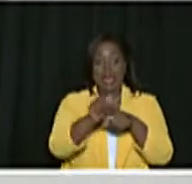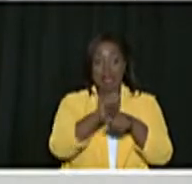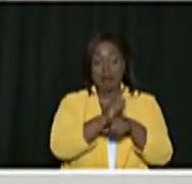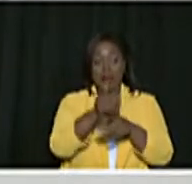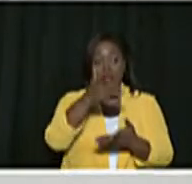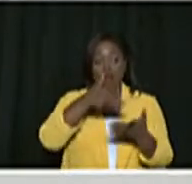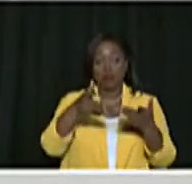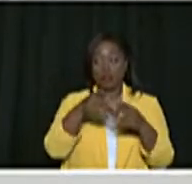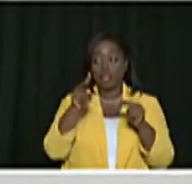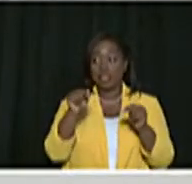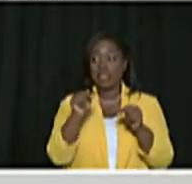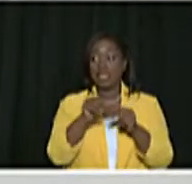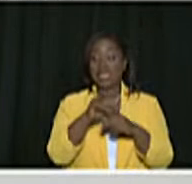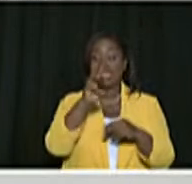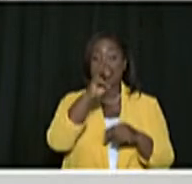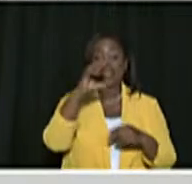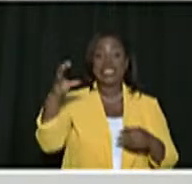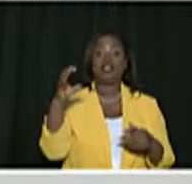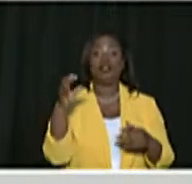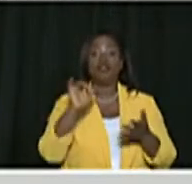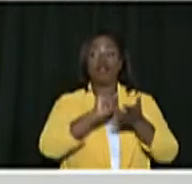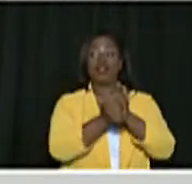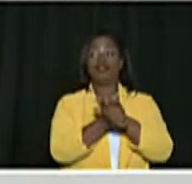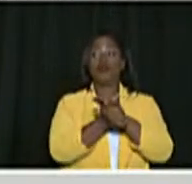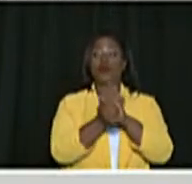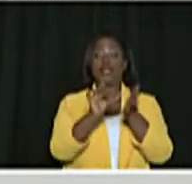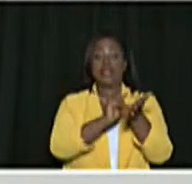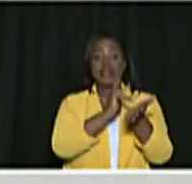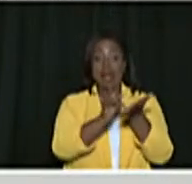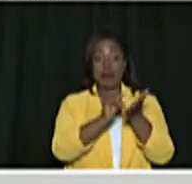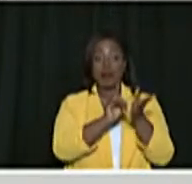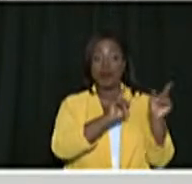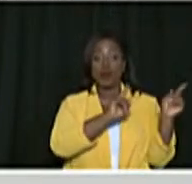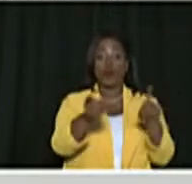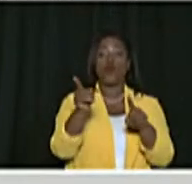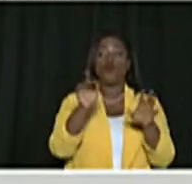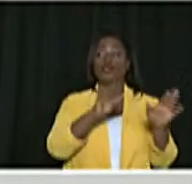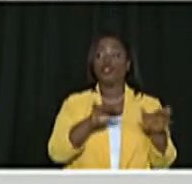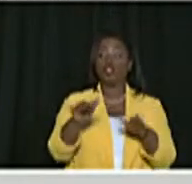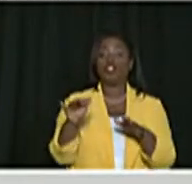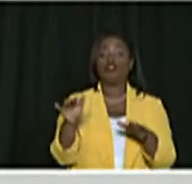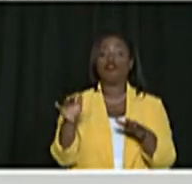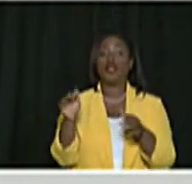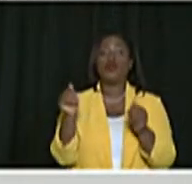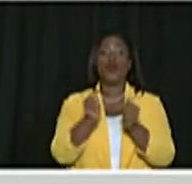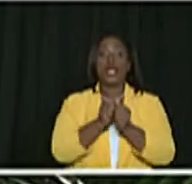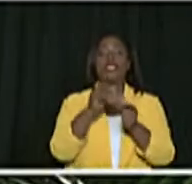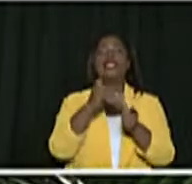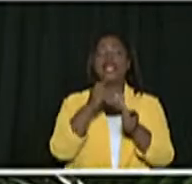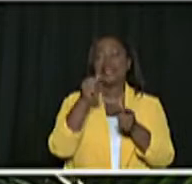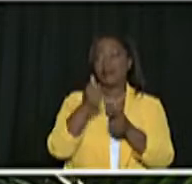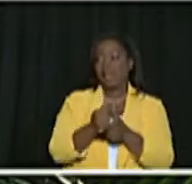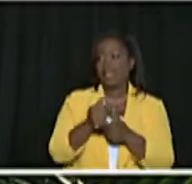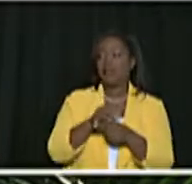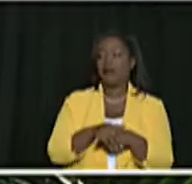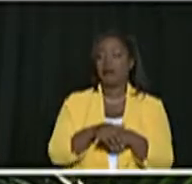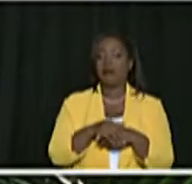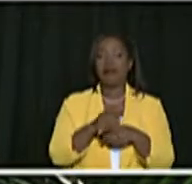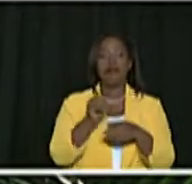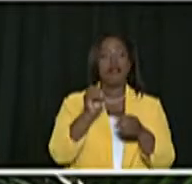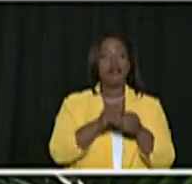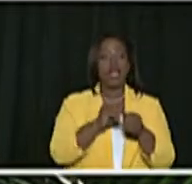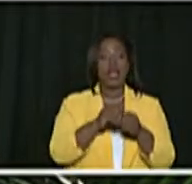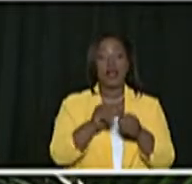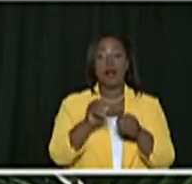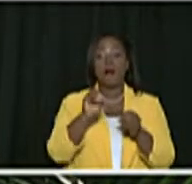special educational needs. And we're not just giving them bare tablets. We've uploaded, or we're in the process of uploading special programs and